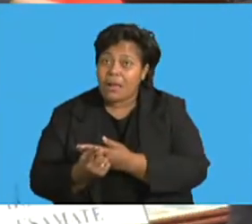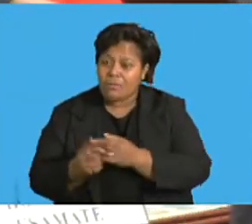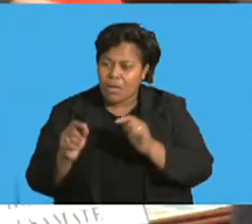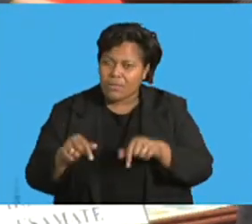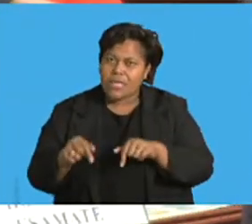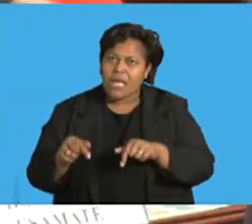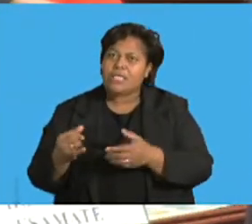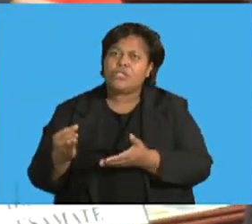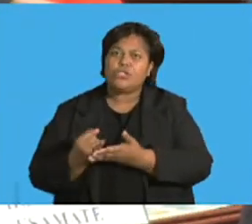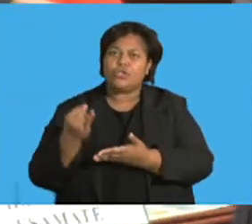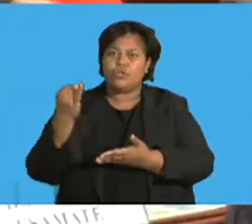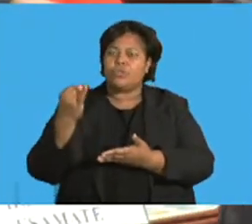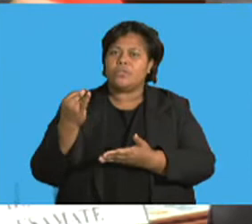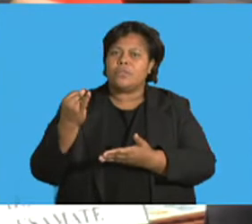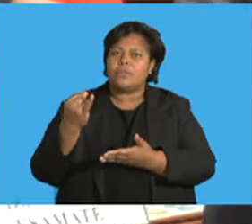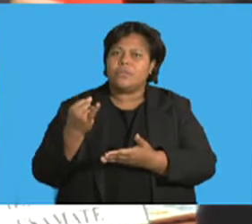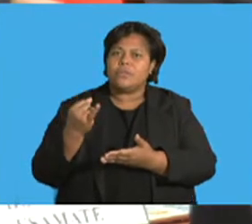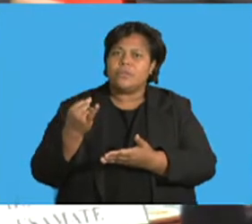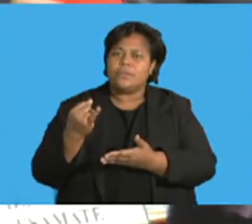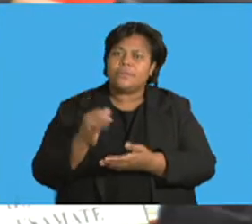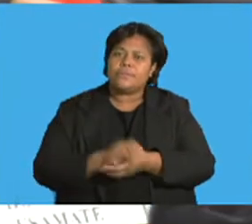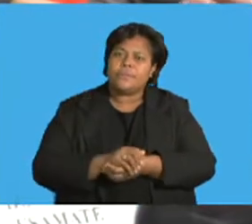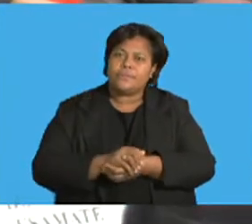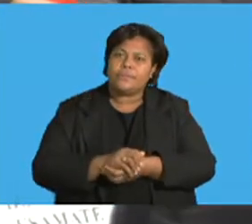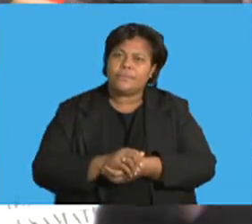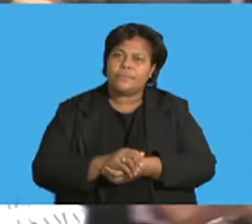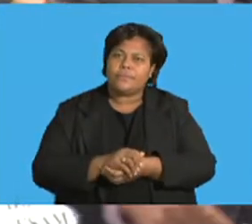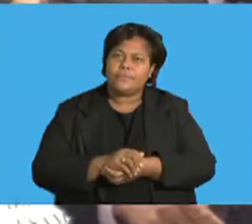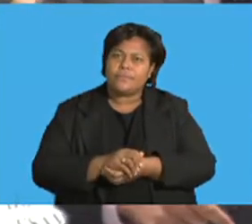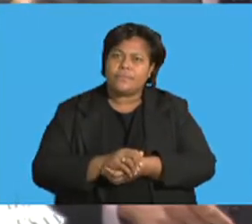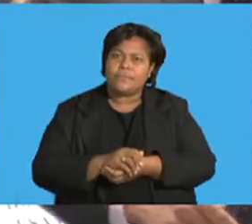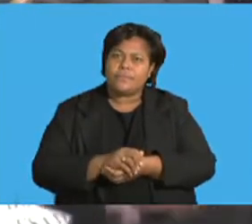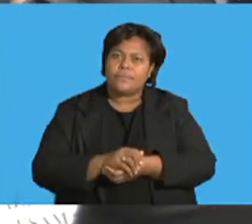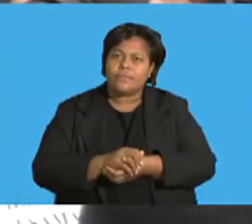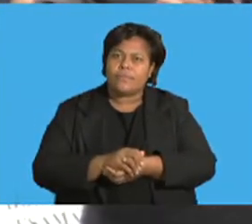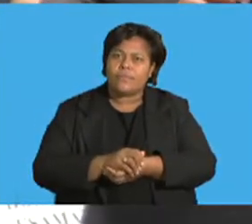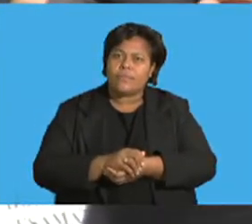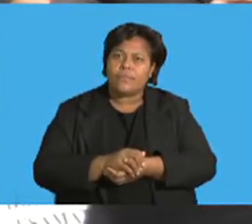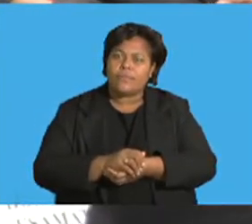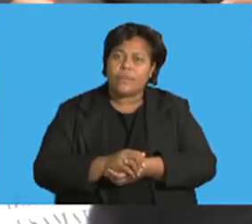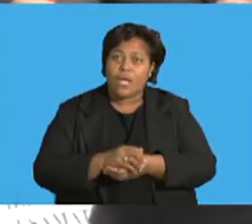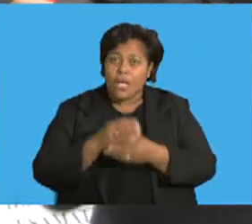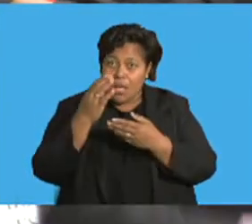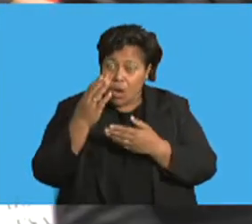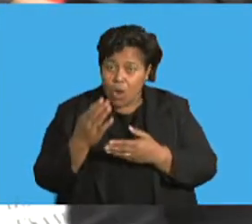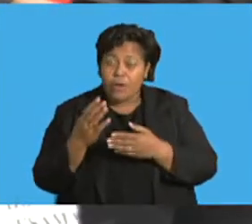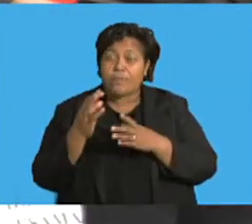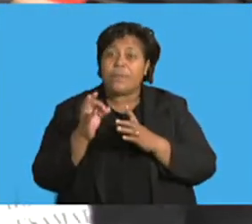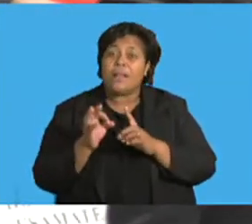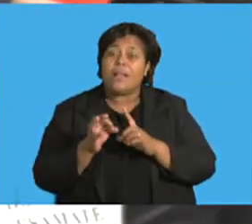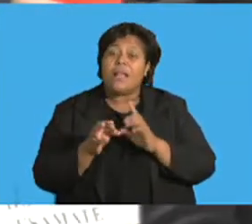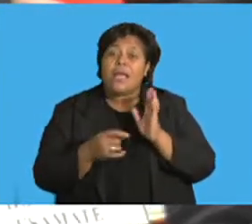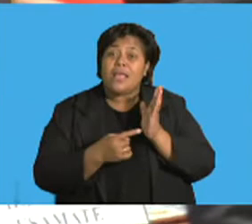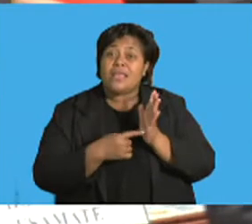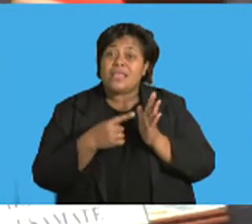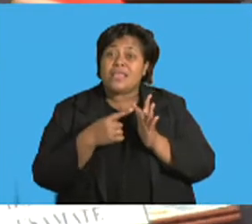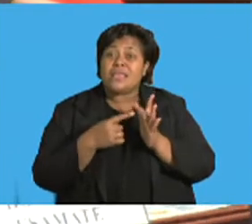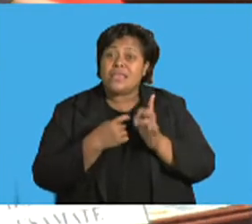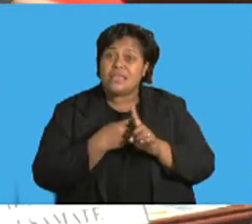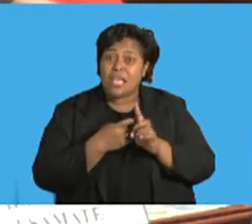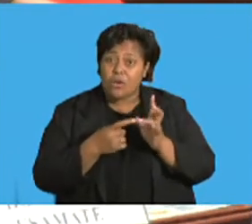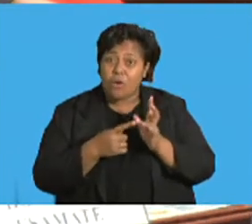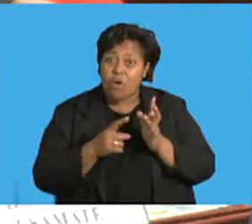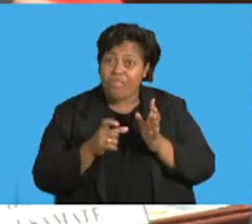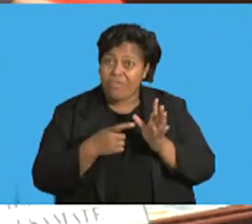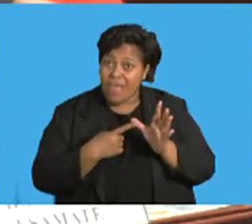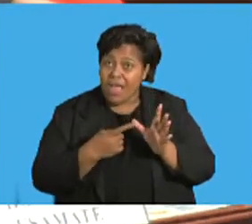legislature. Again, the Honourable Tiko Da's matter and Tipo Dronindalo's matter.